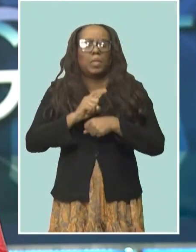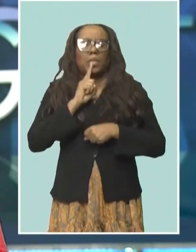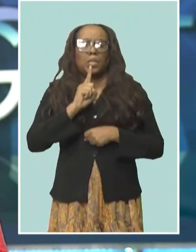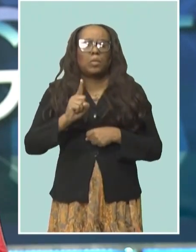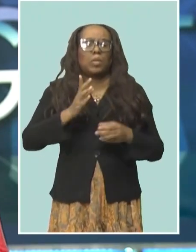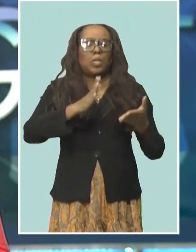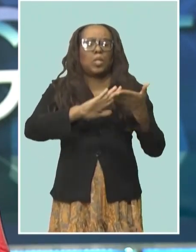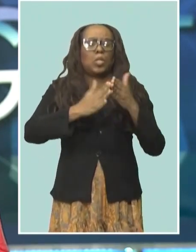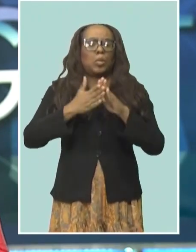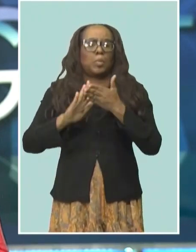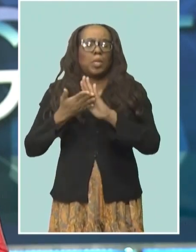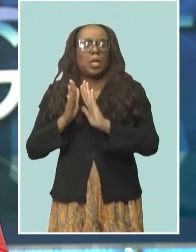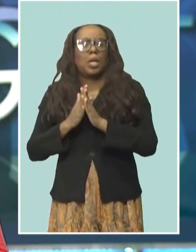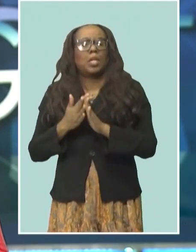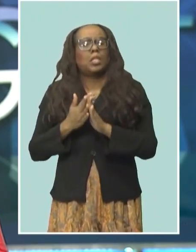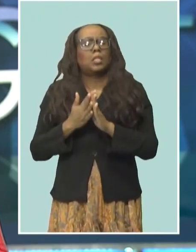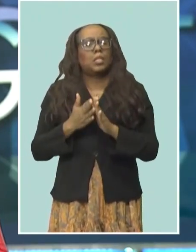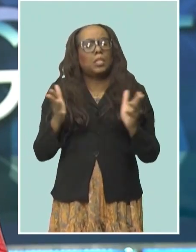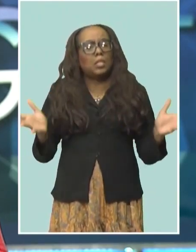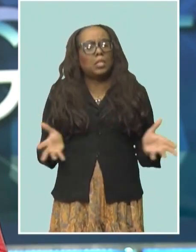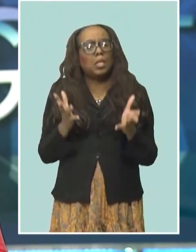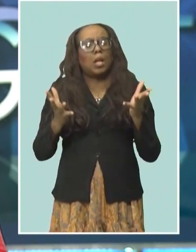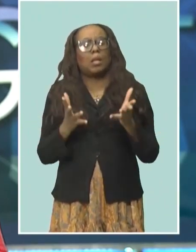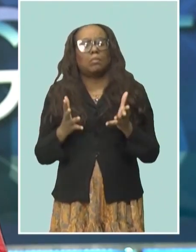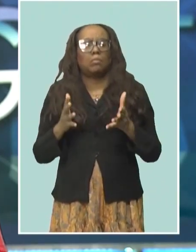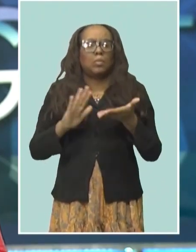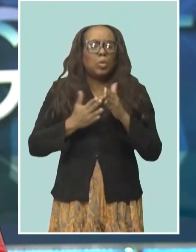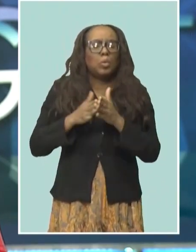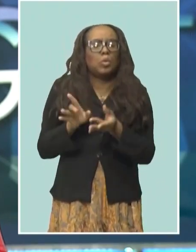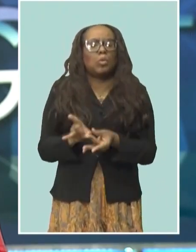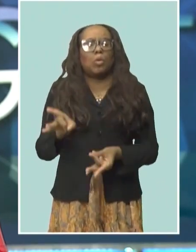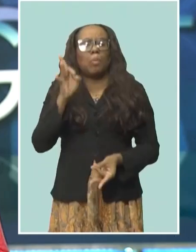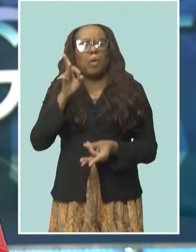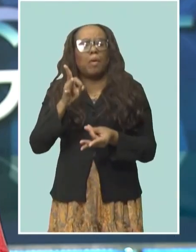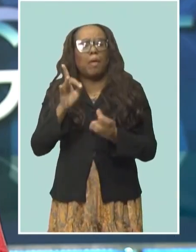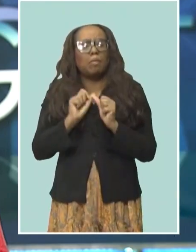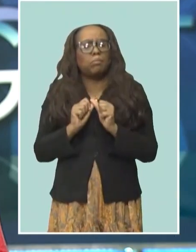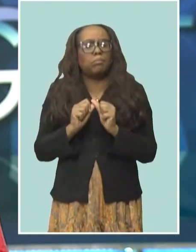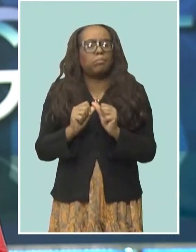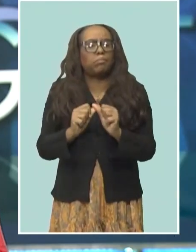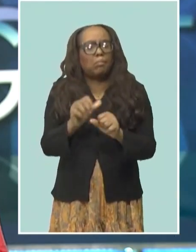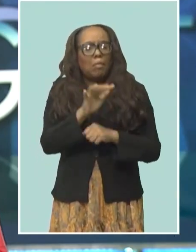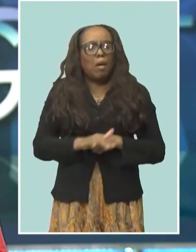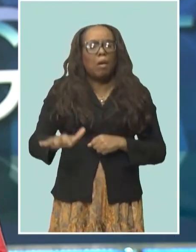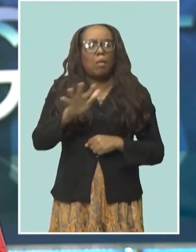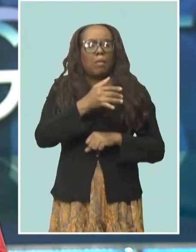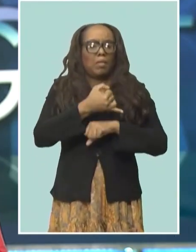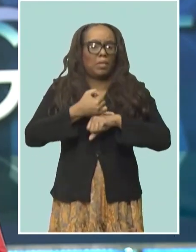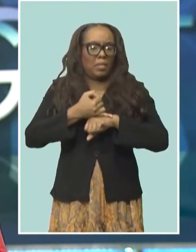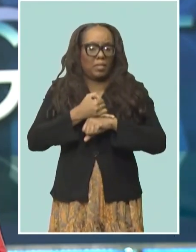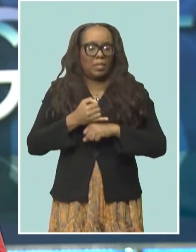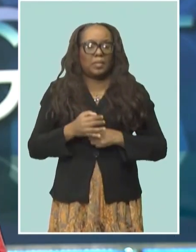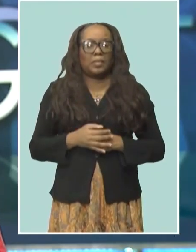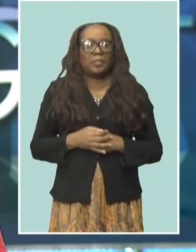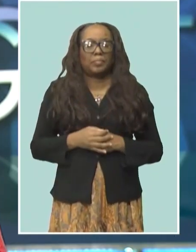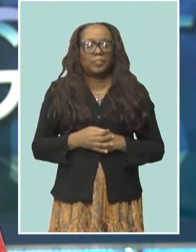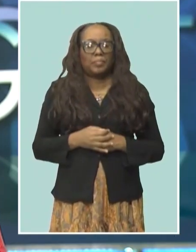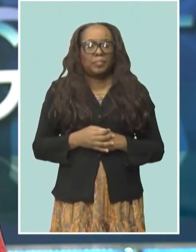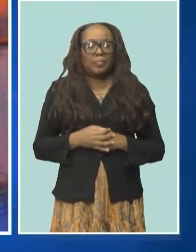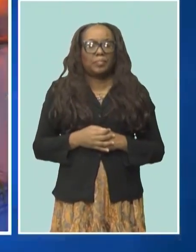year-long initiative to keep community spirit going across the island. Rachel Agard has that story.